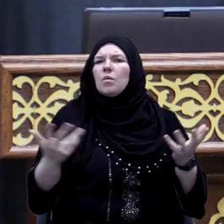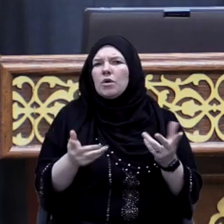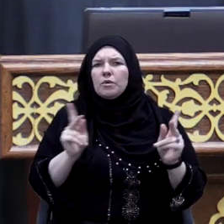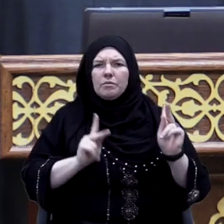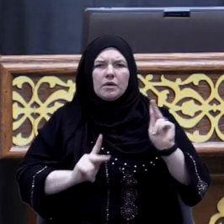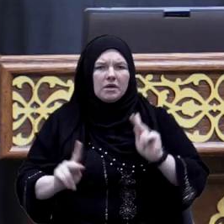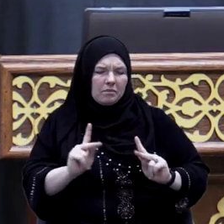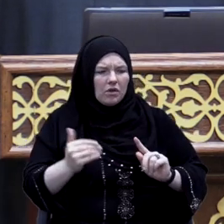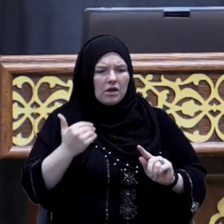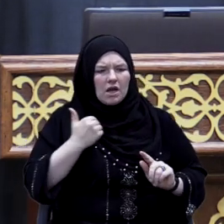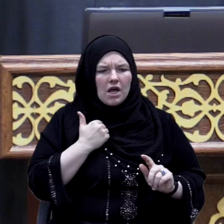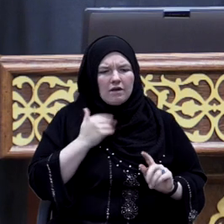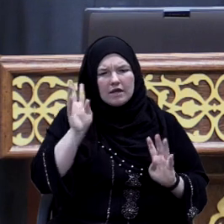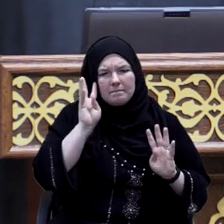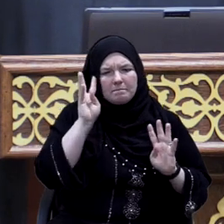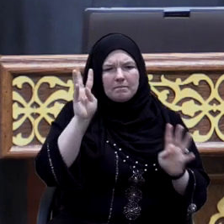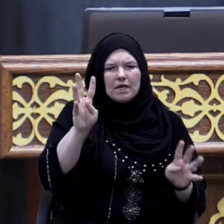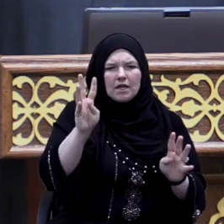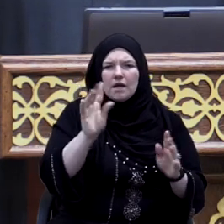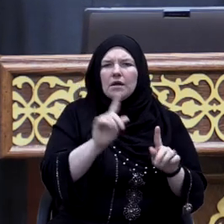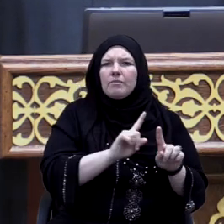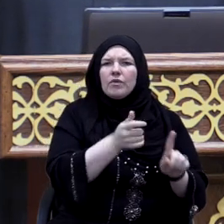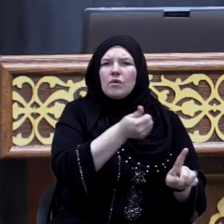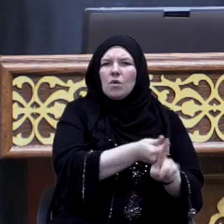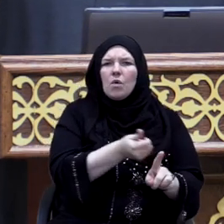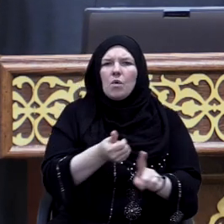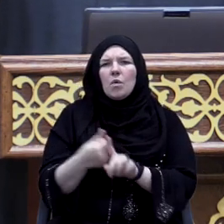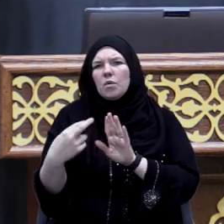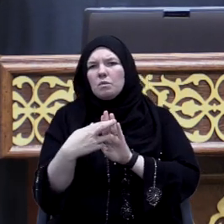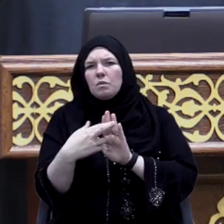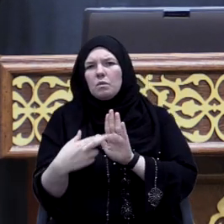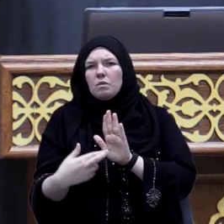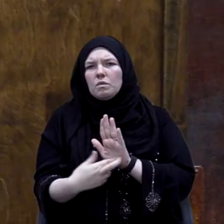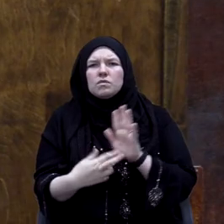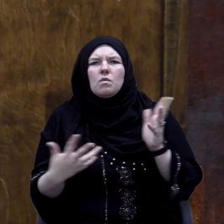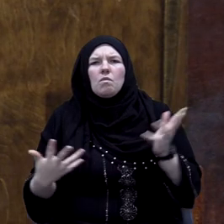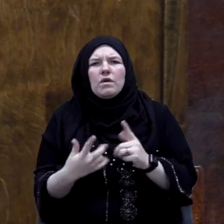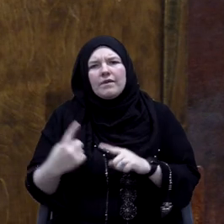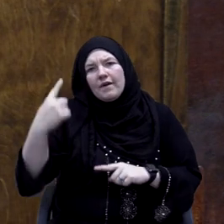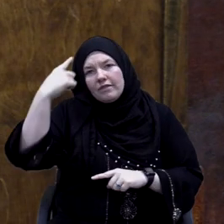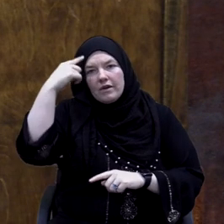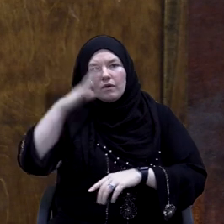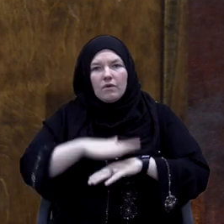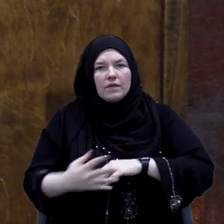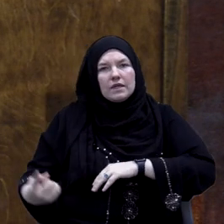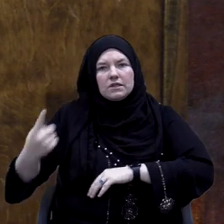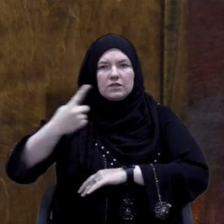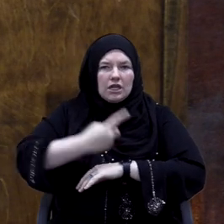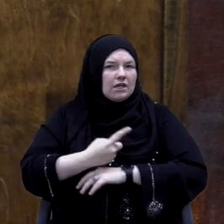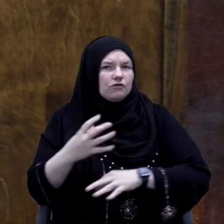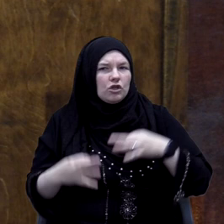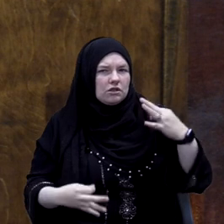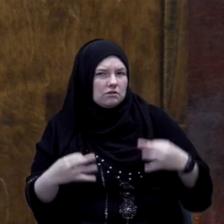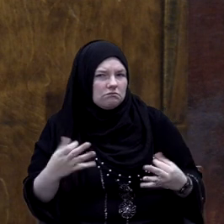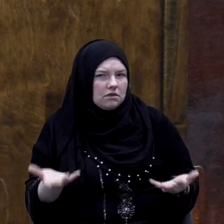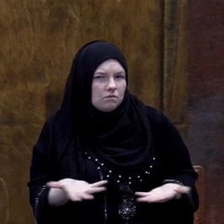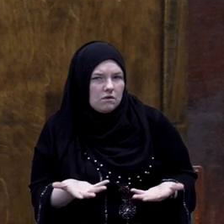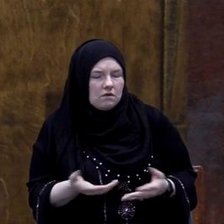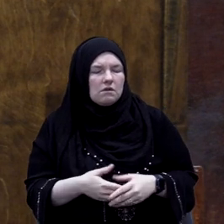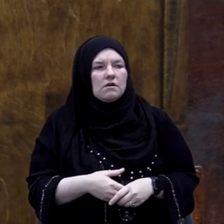have fabricated lies on Allah think on the day of judgment? It's a question. Think about